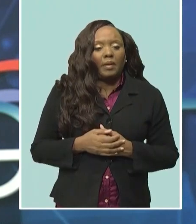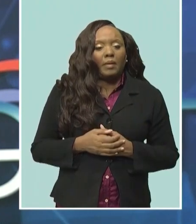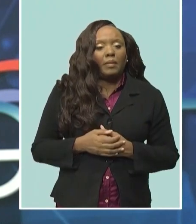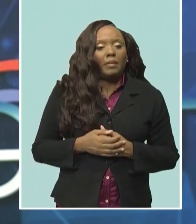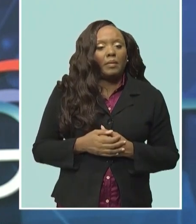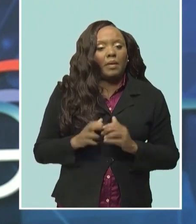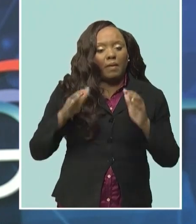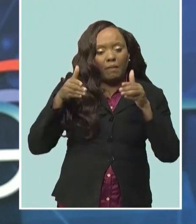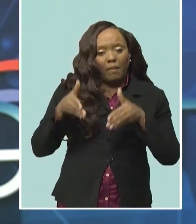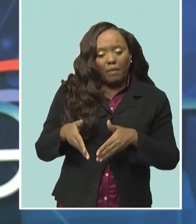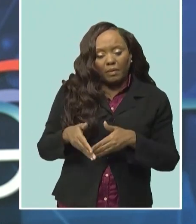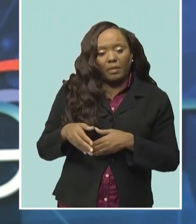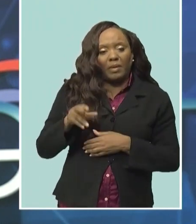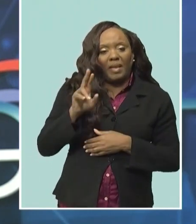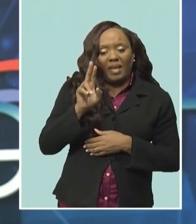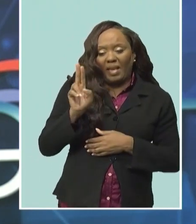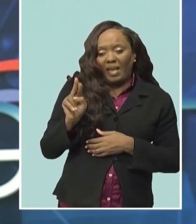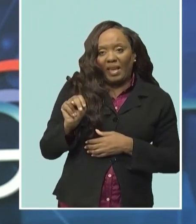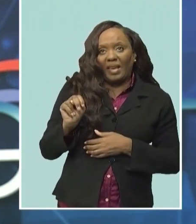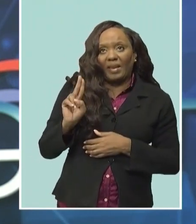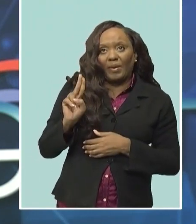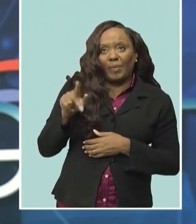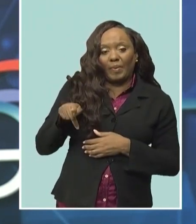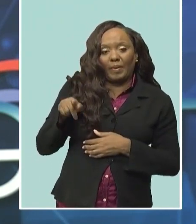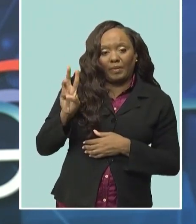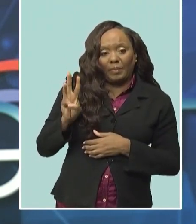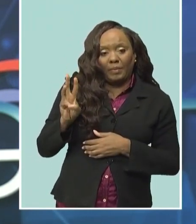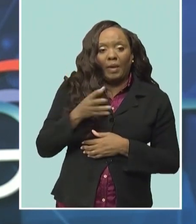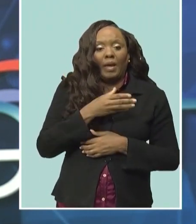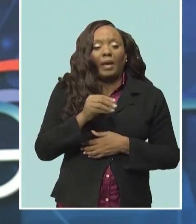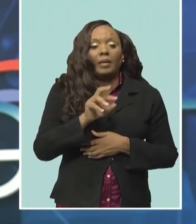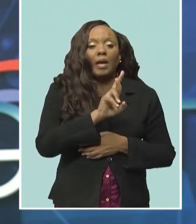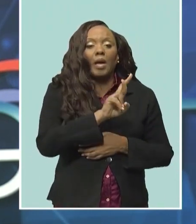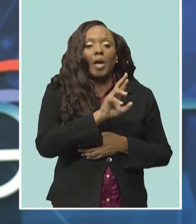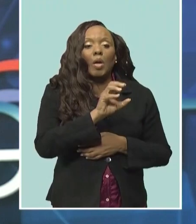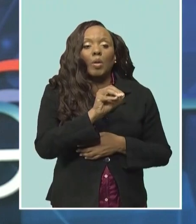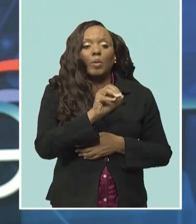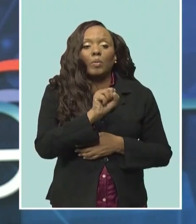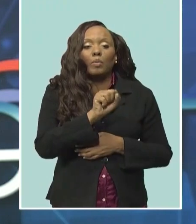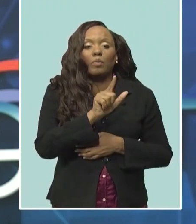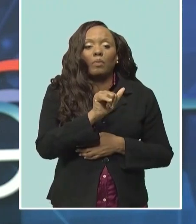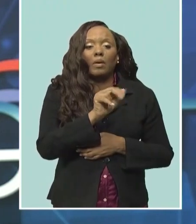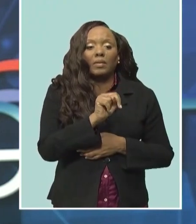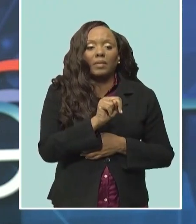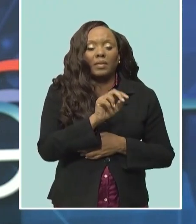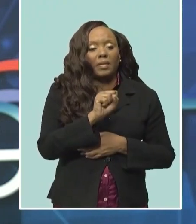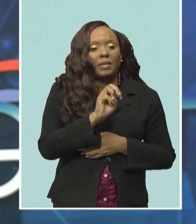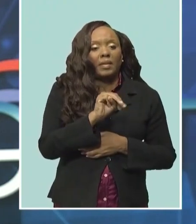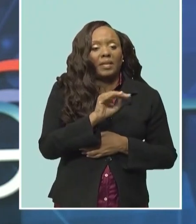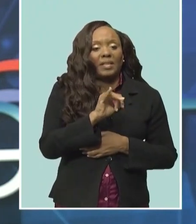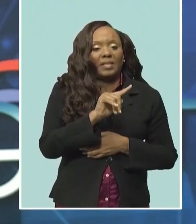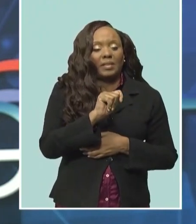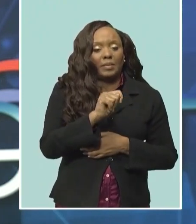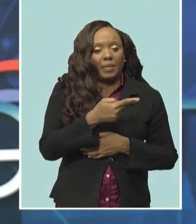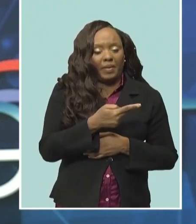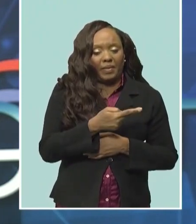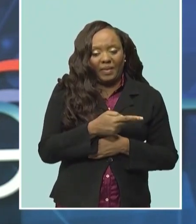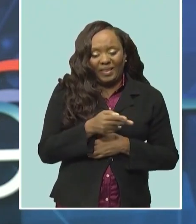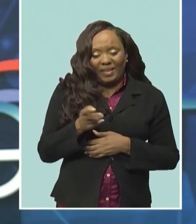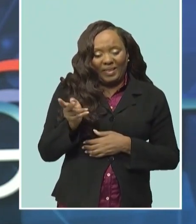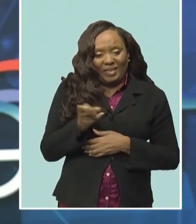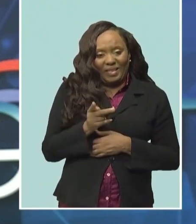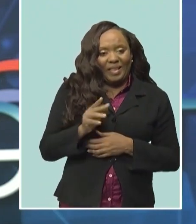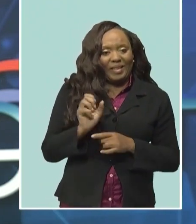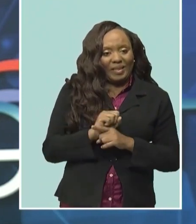the NUPW versus Rosalind Smith case, which the former chairman said throws up many lessons for HR